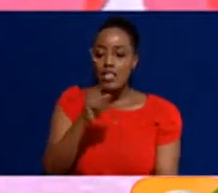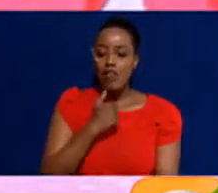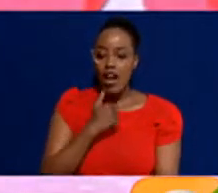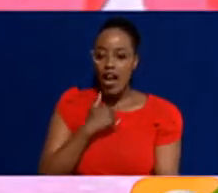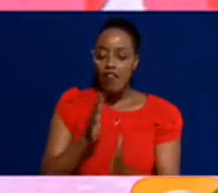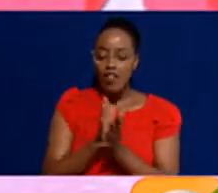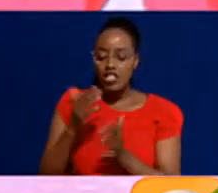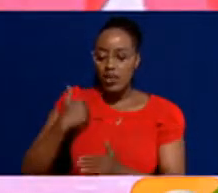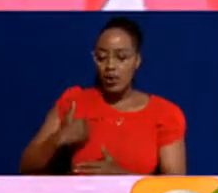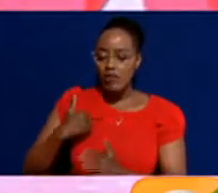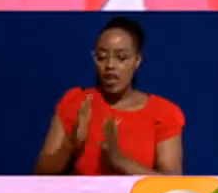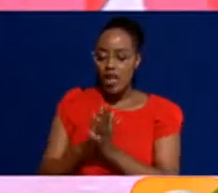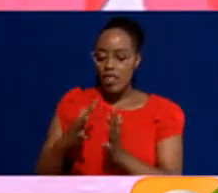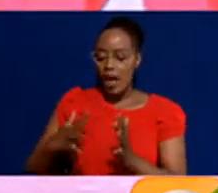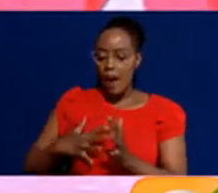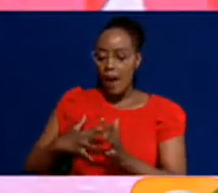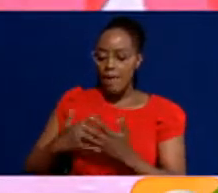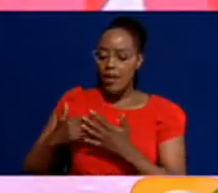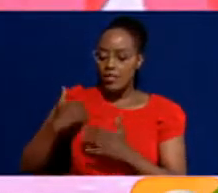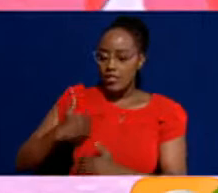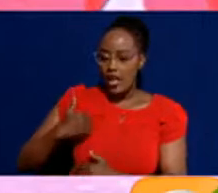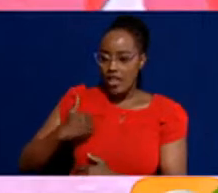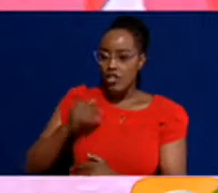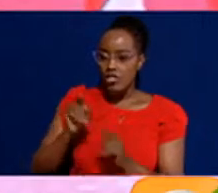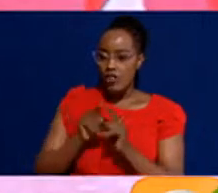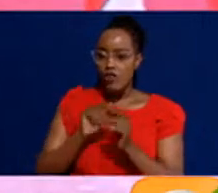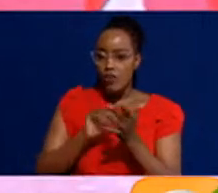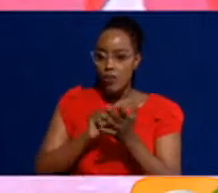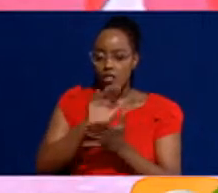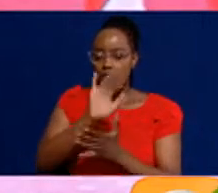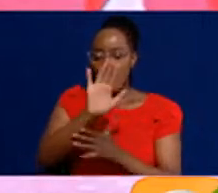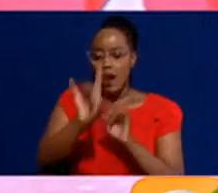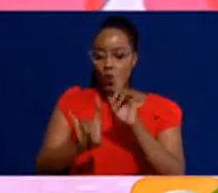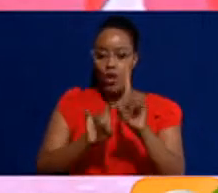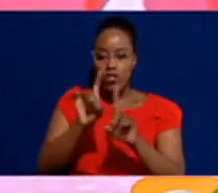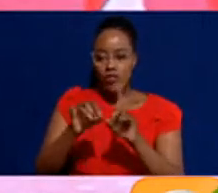general surgeon and breast surgeon. And of course, you can forward the rest of your